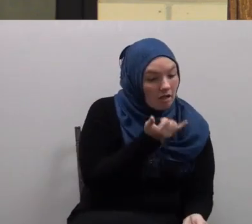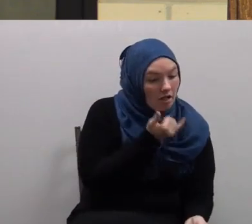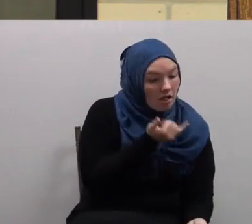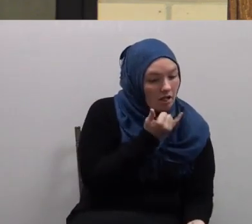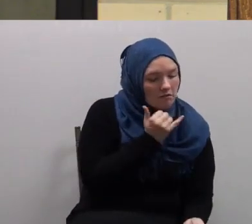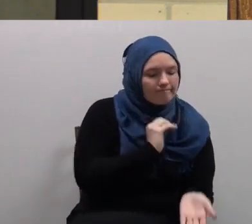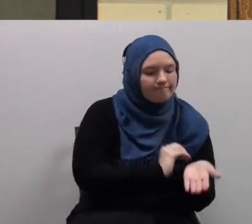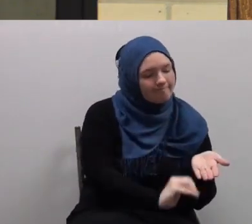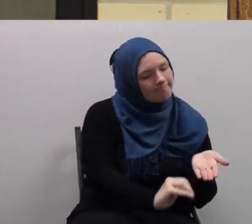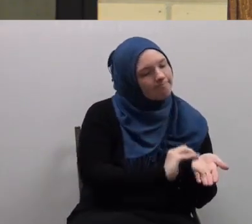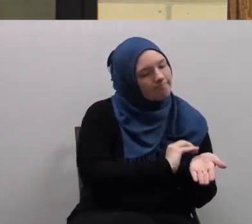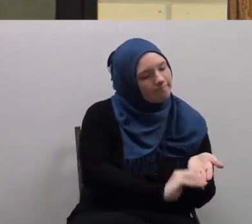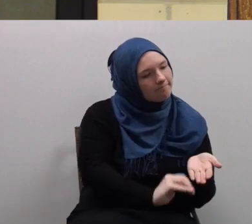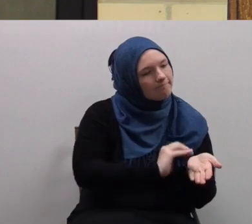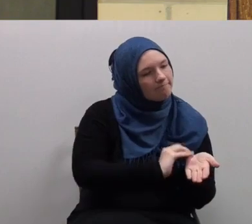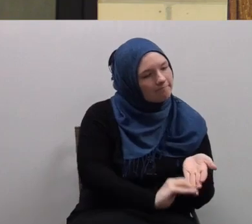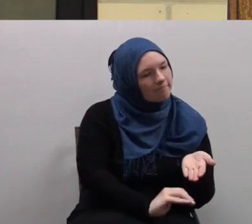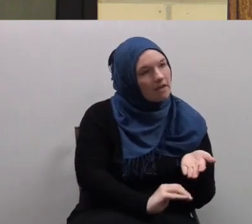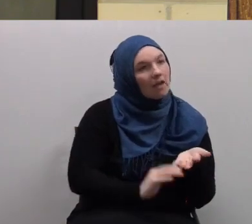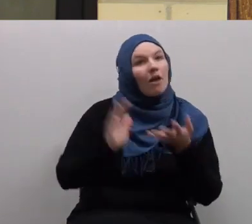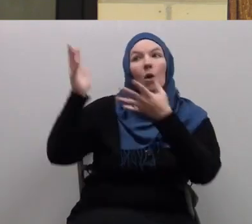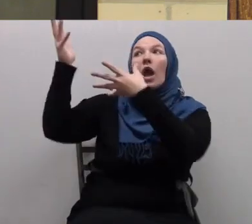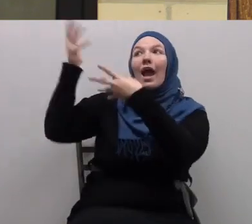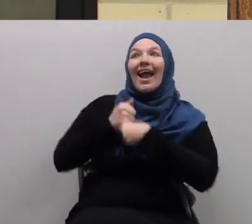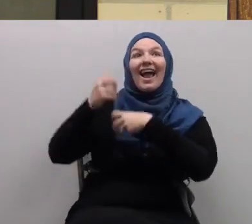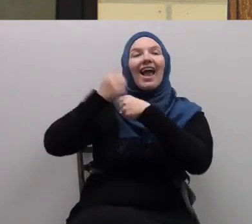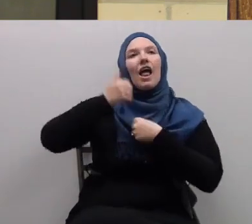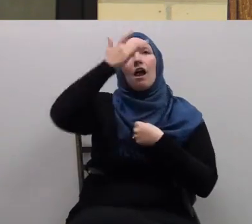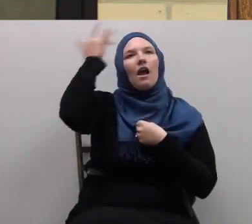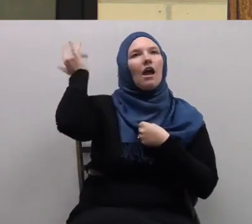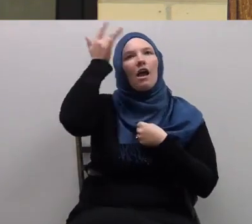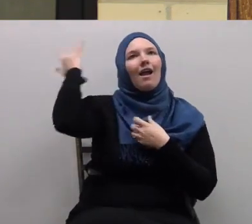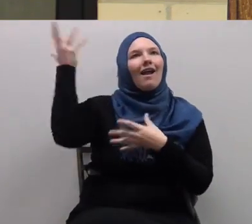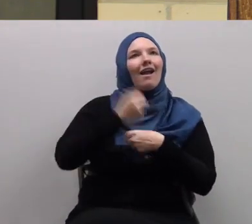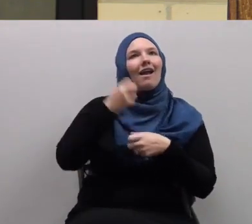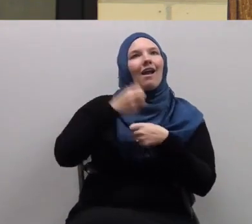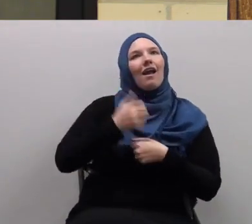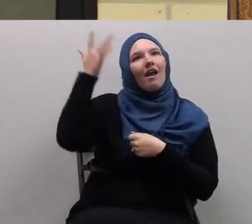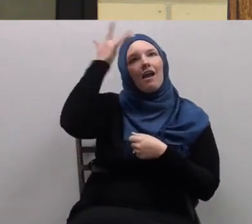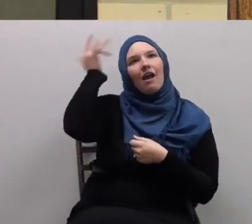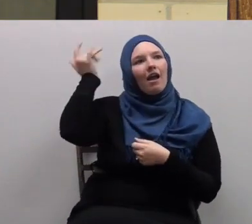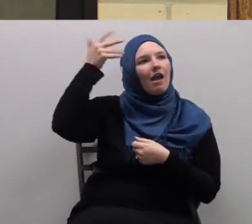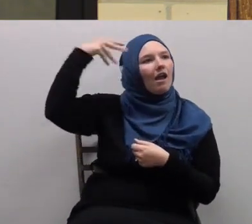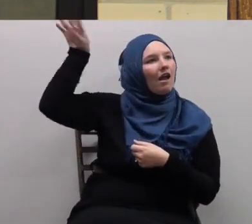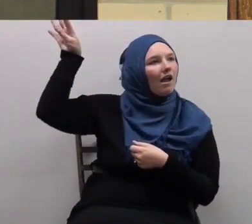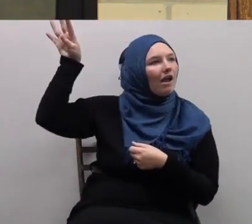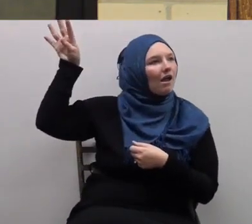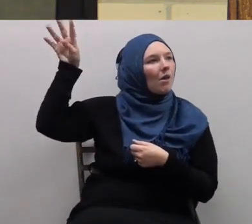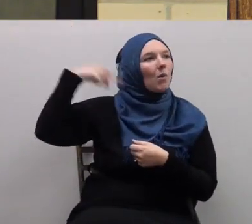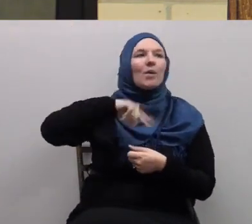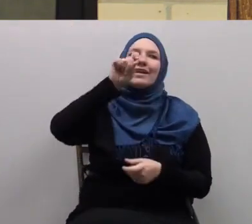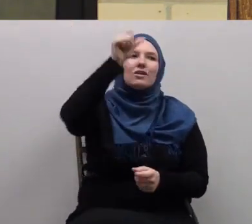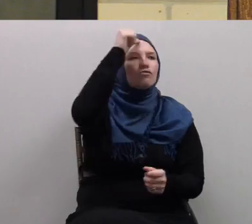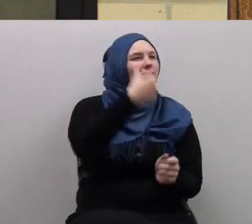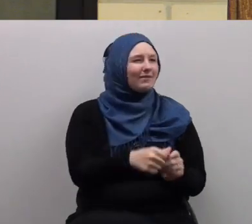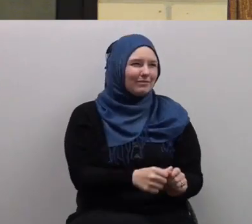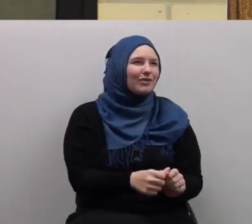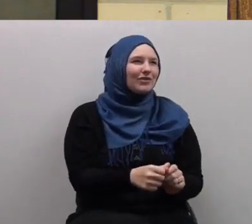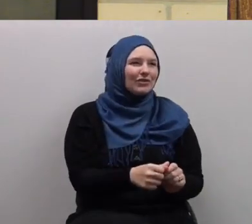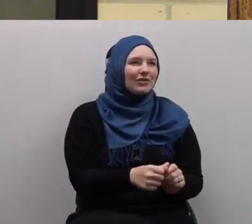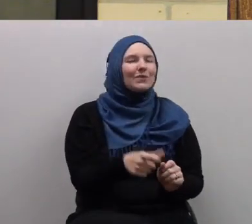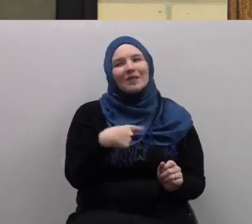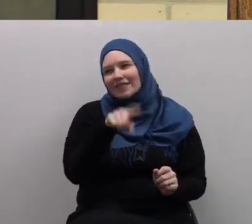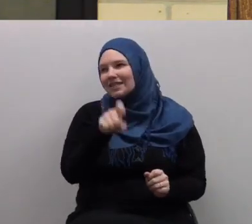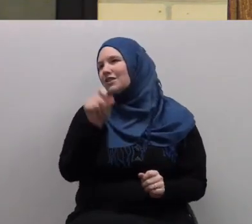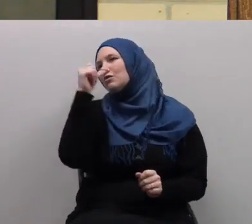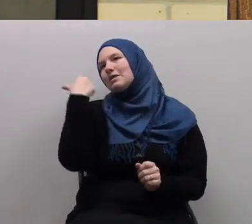we keep getting and forgetting. We need to remember this. We need to